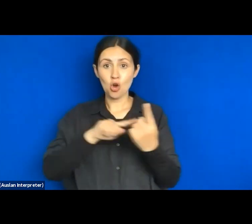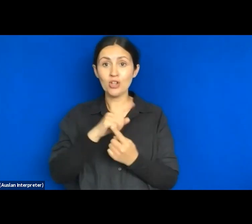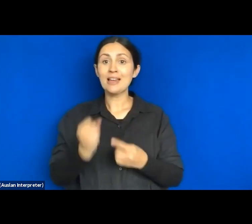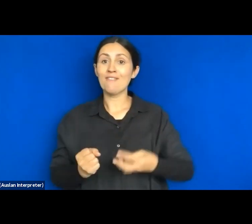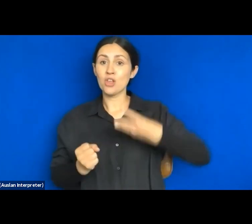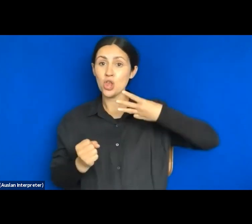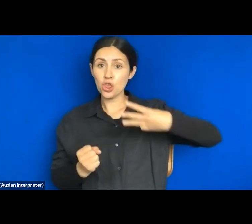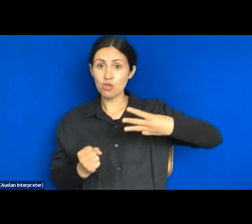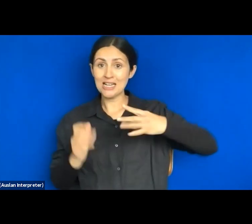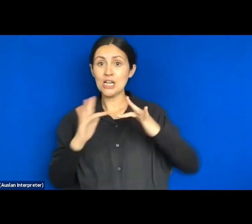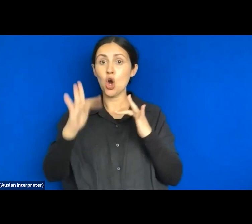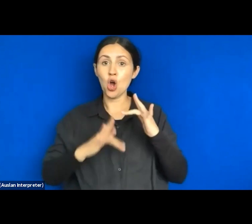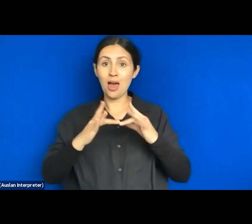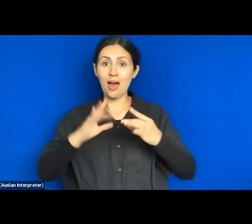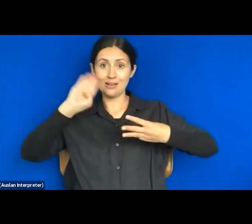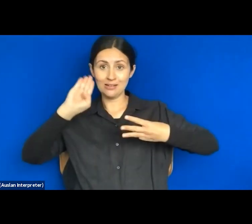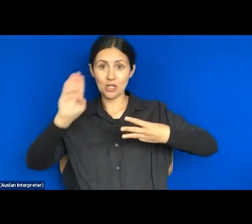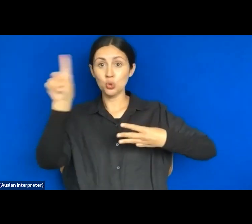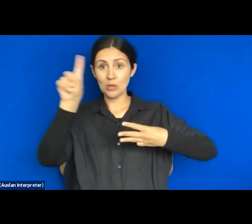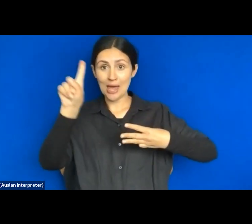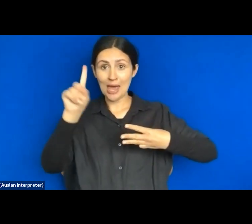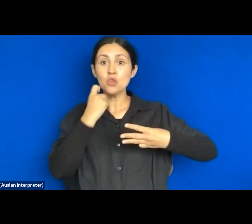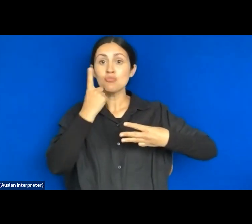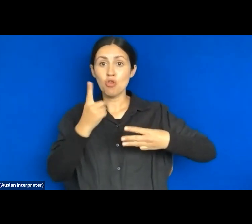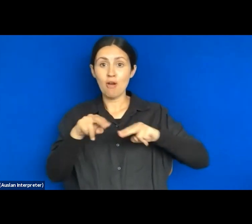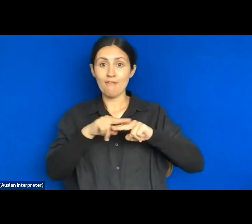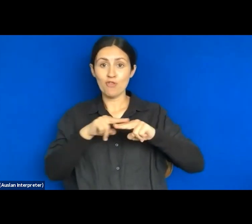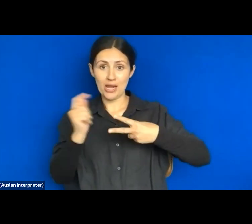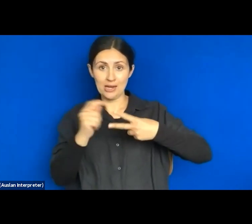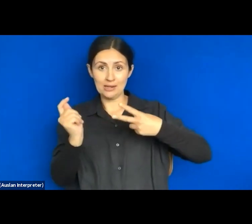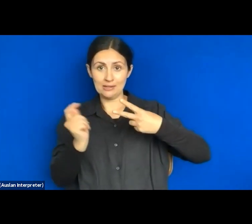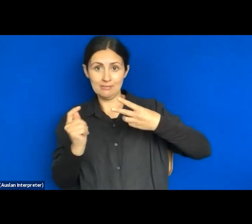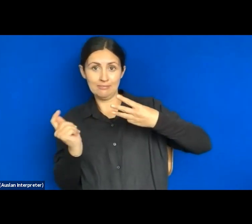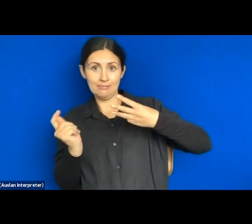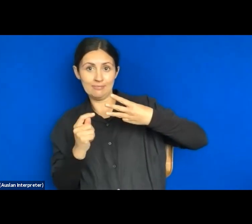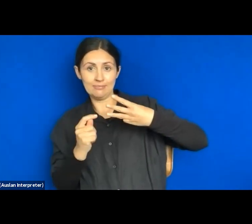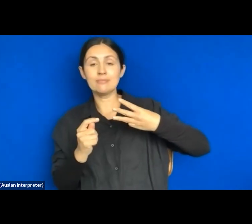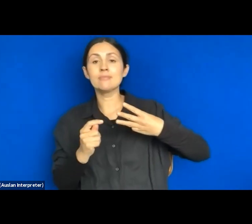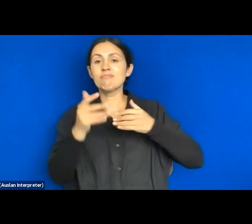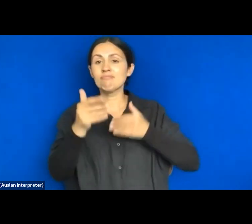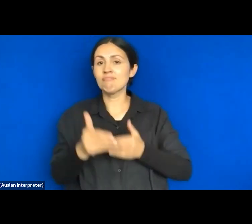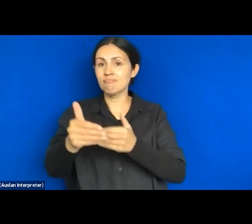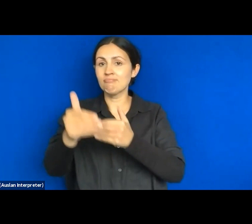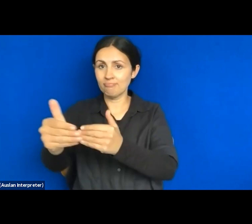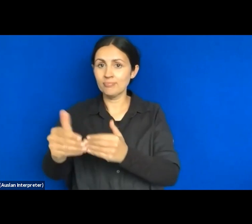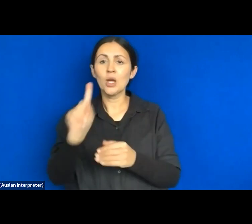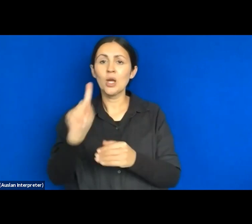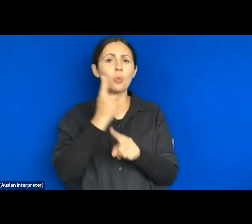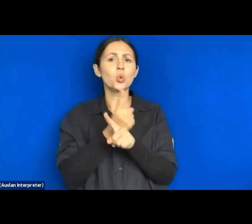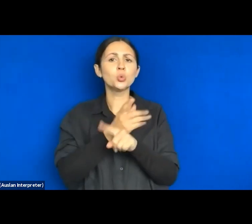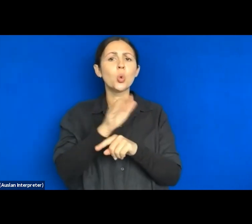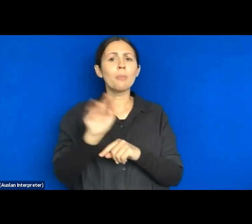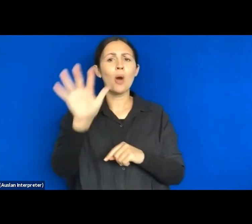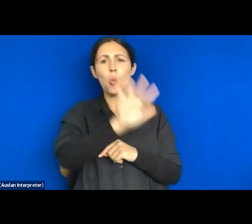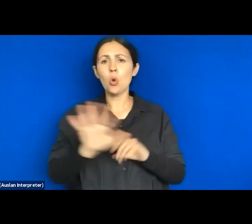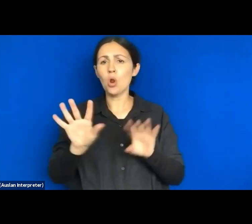today, tomorrow, and Friday. And we're highlighting a wide variety of the research taking place both internationally